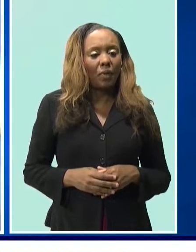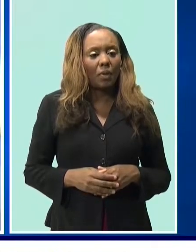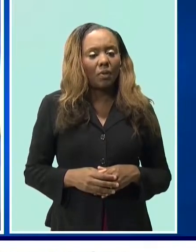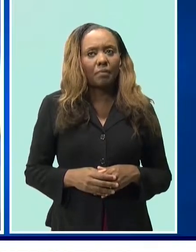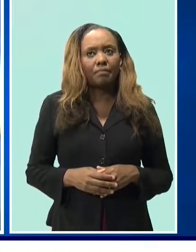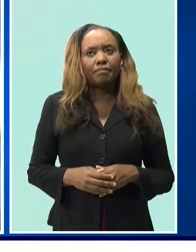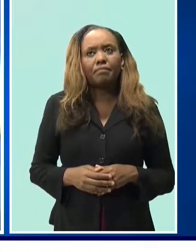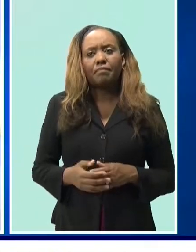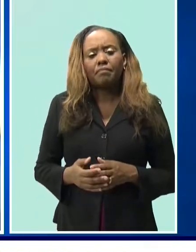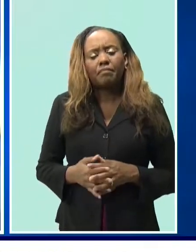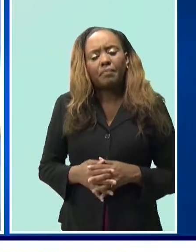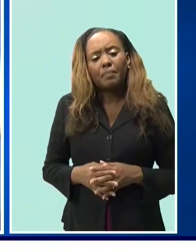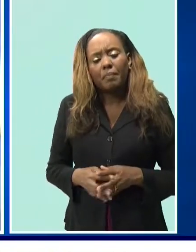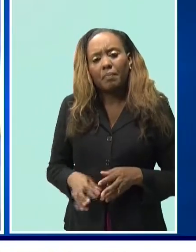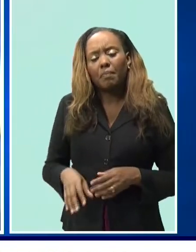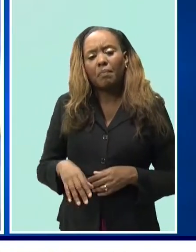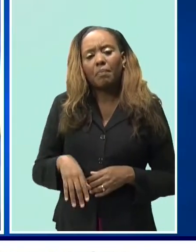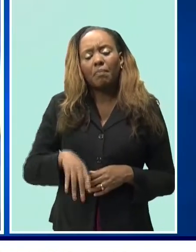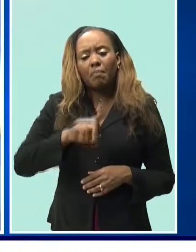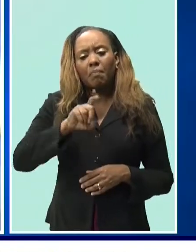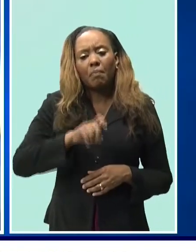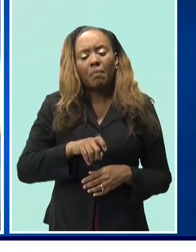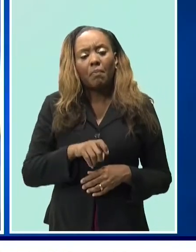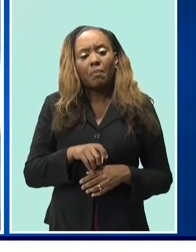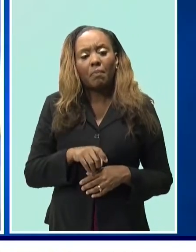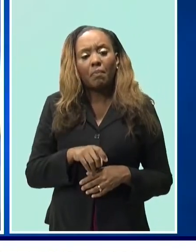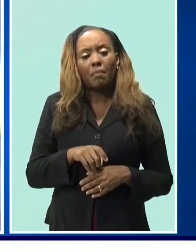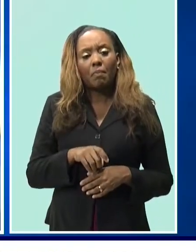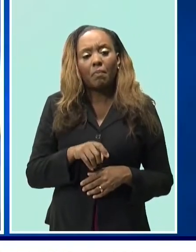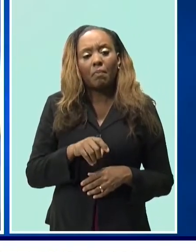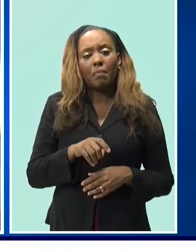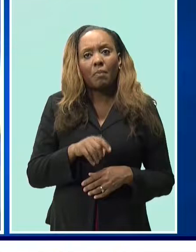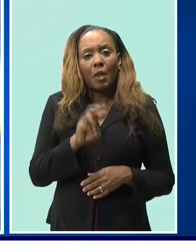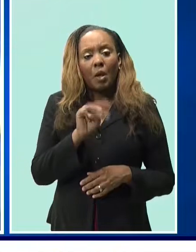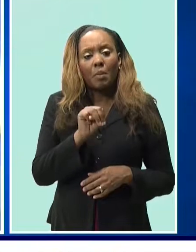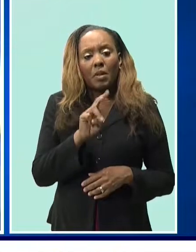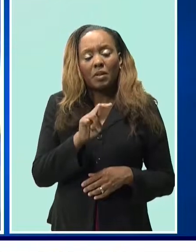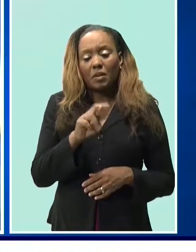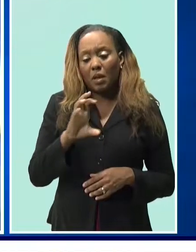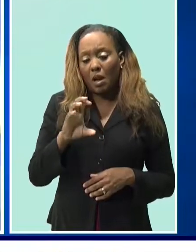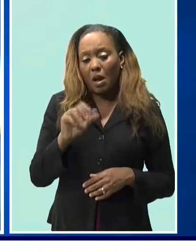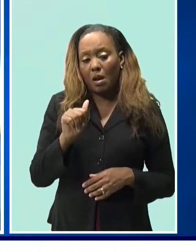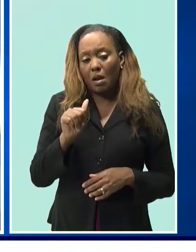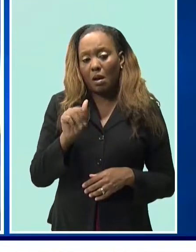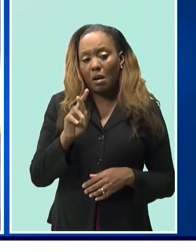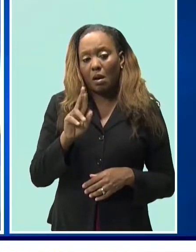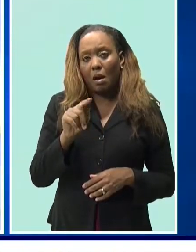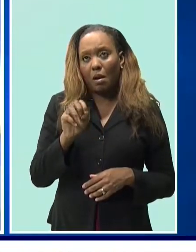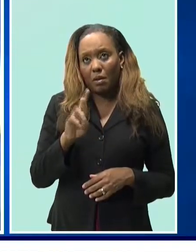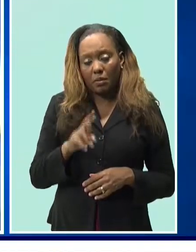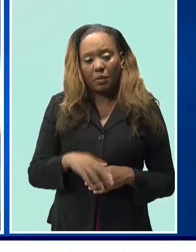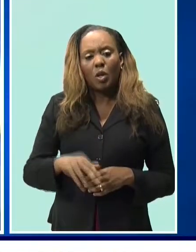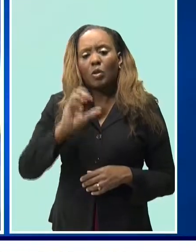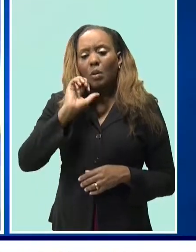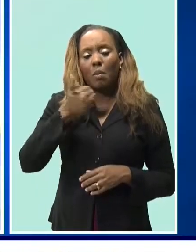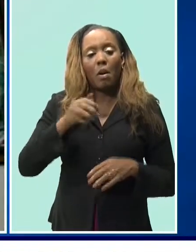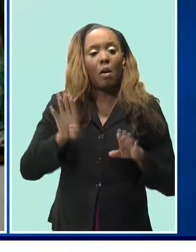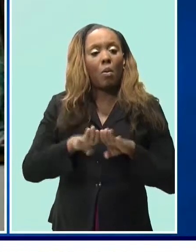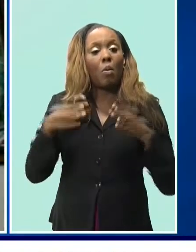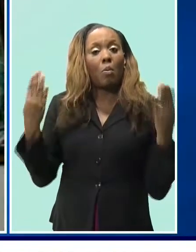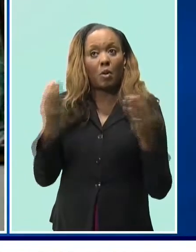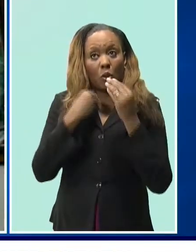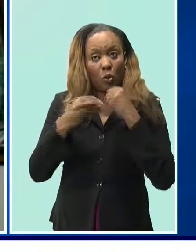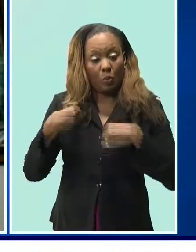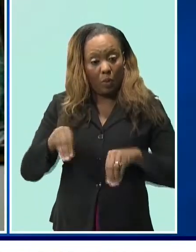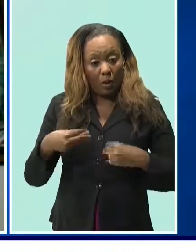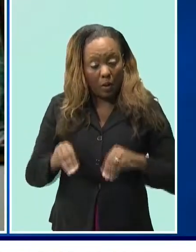Now tomorrow, Mr. Carter, tomorrow we are opening up for shopping, opening up for banking by